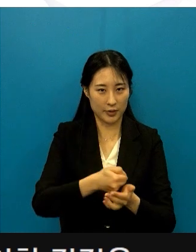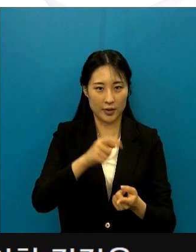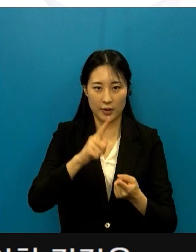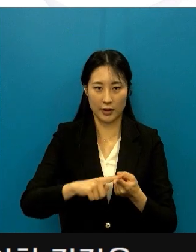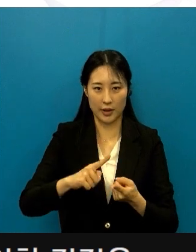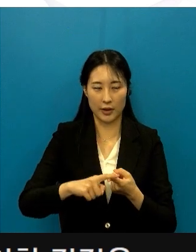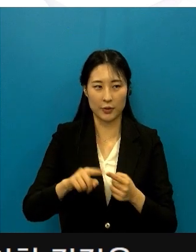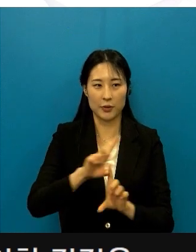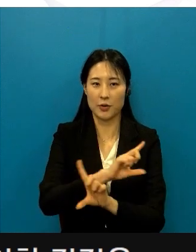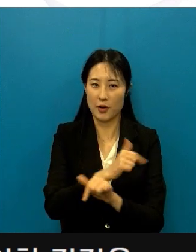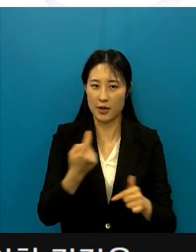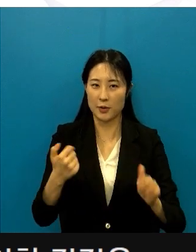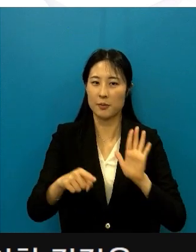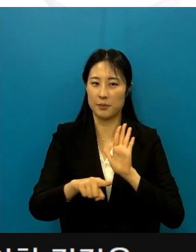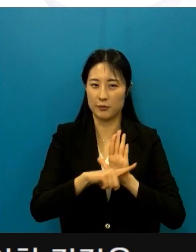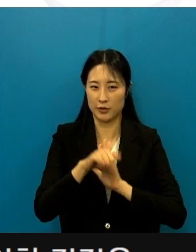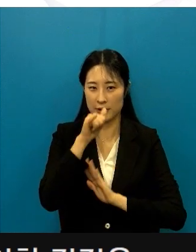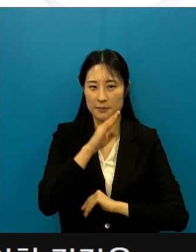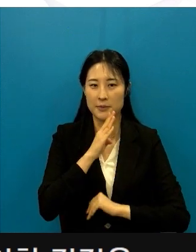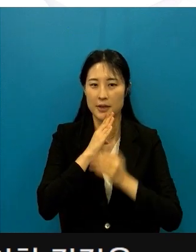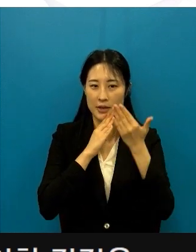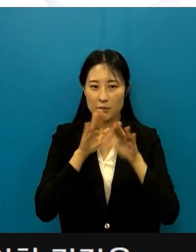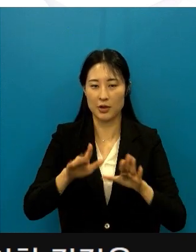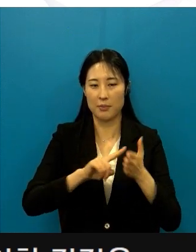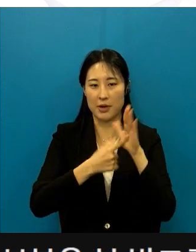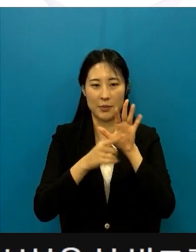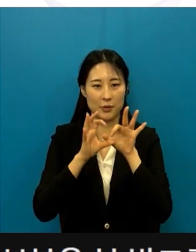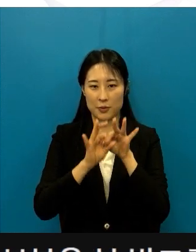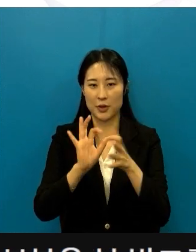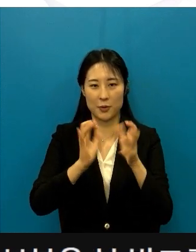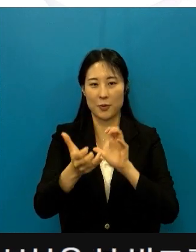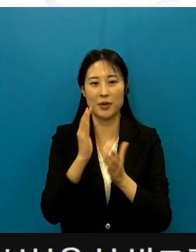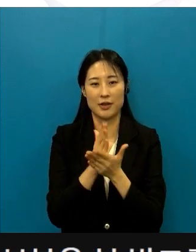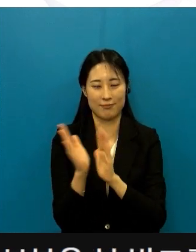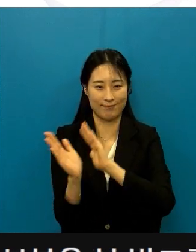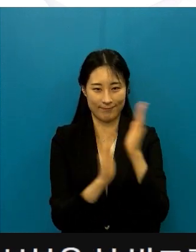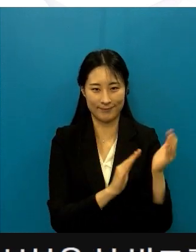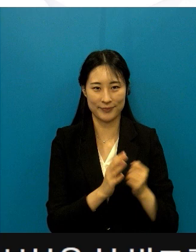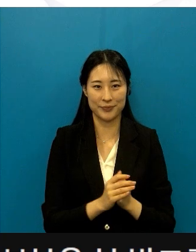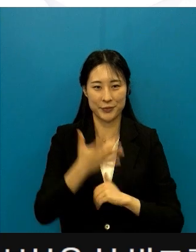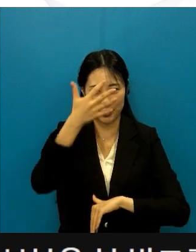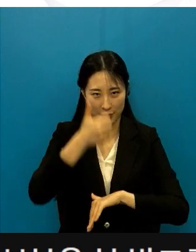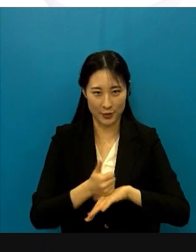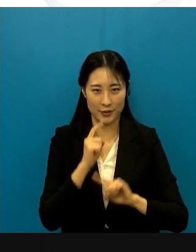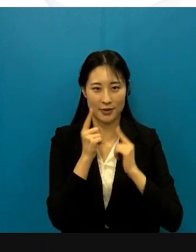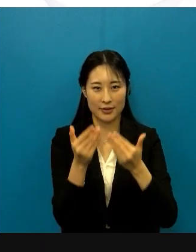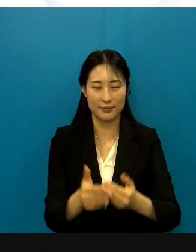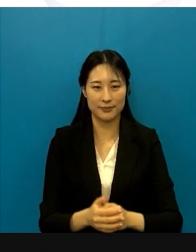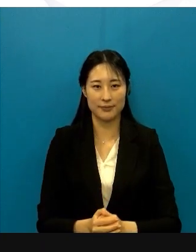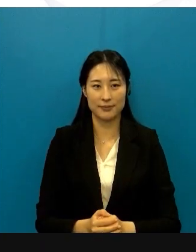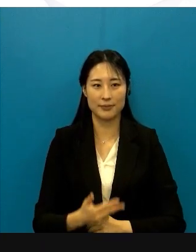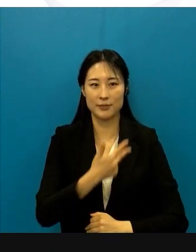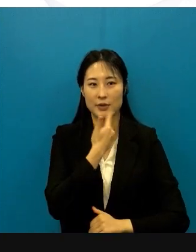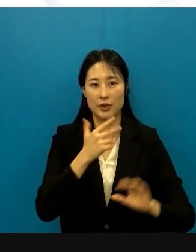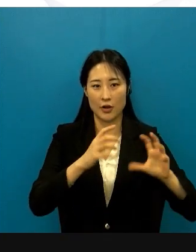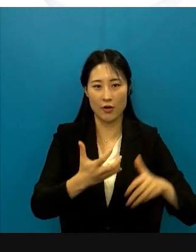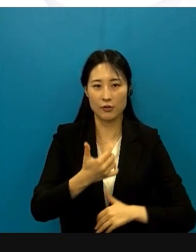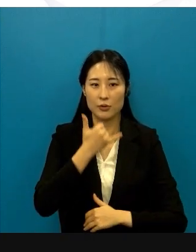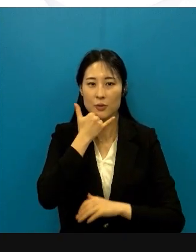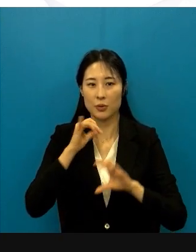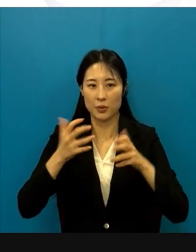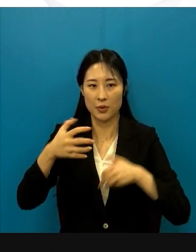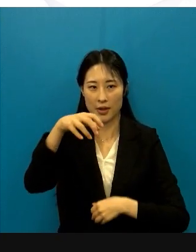So, to conclude, in England and Germany, most deaths occur in a hospital setting. And of